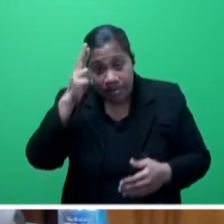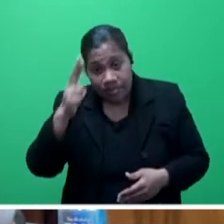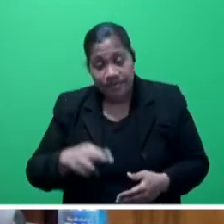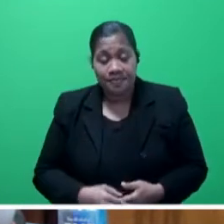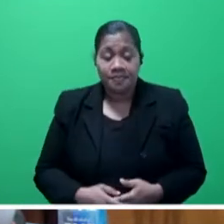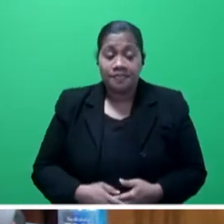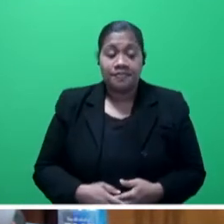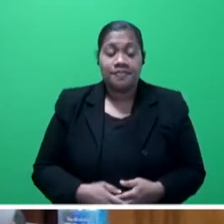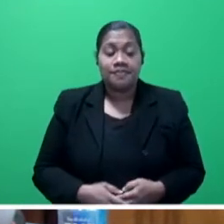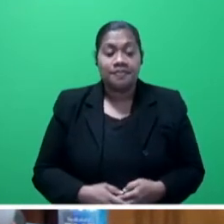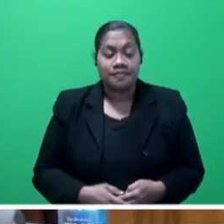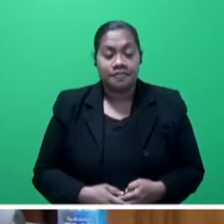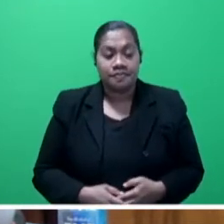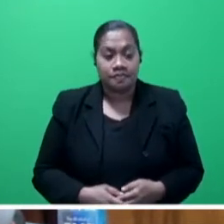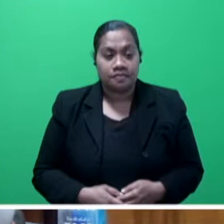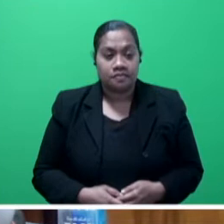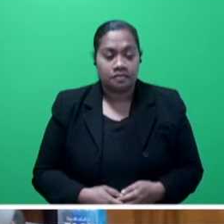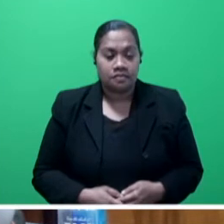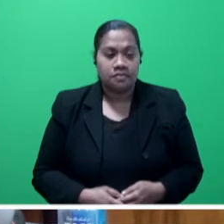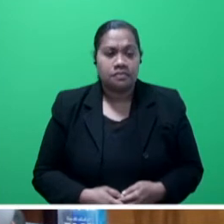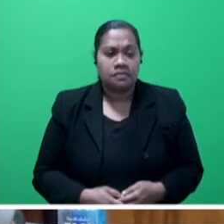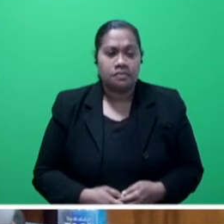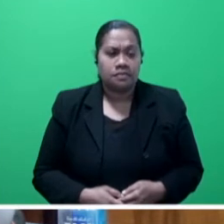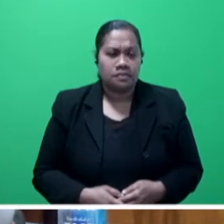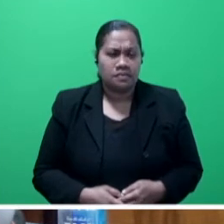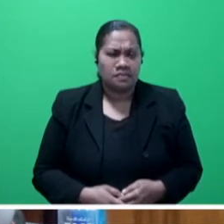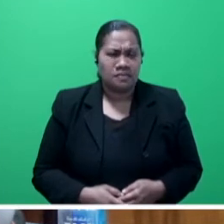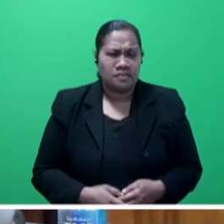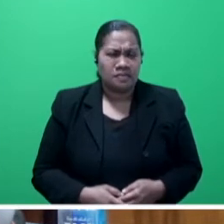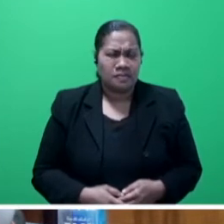Mr. Speaker, say, Honourable